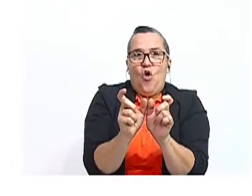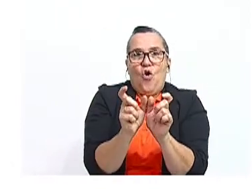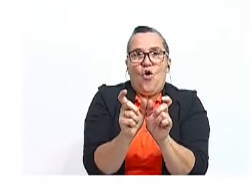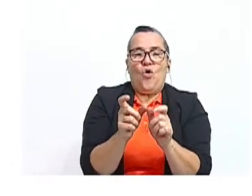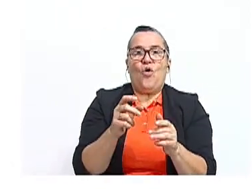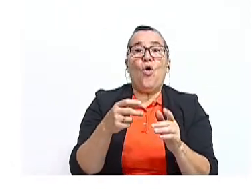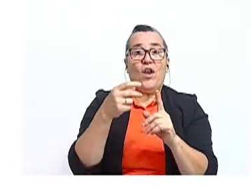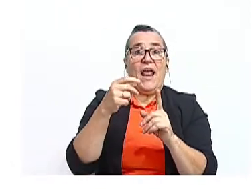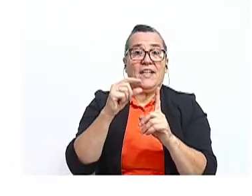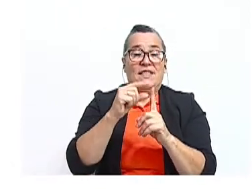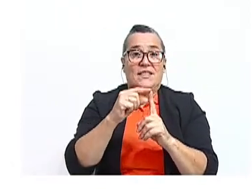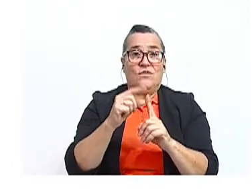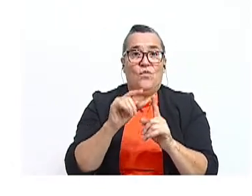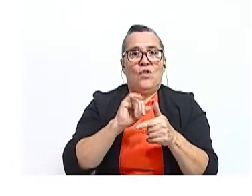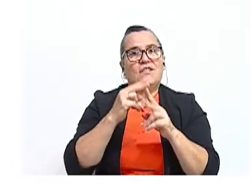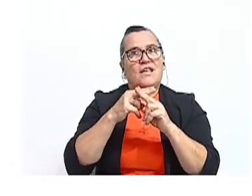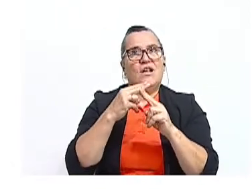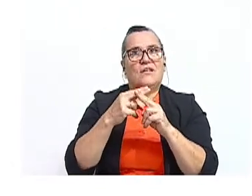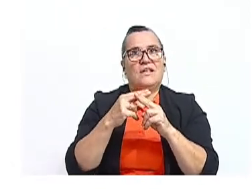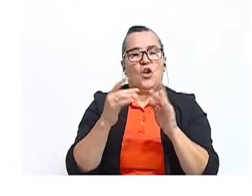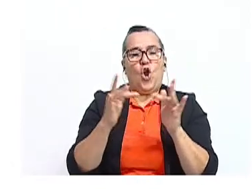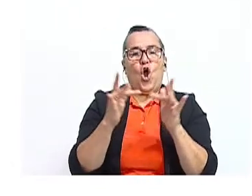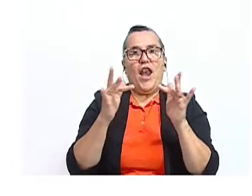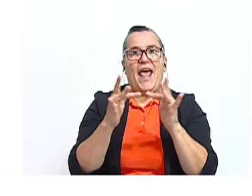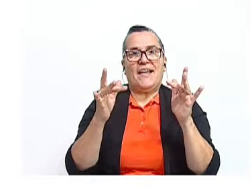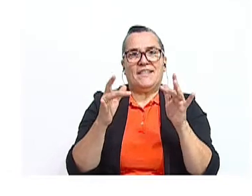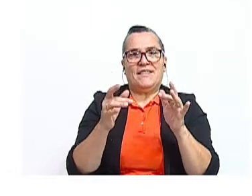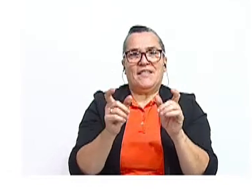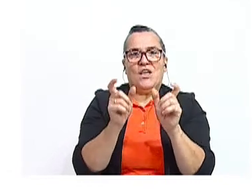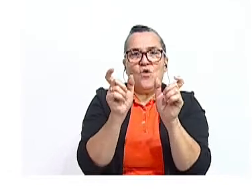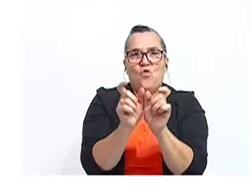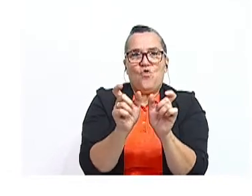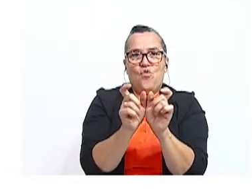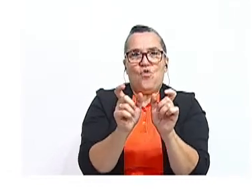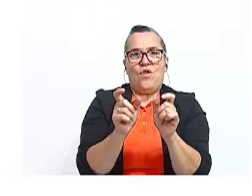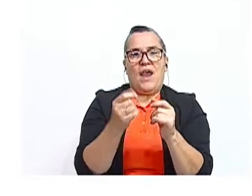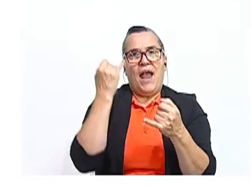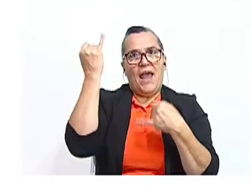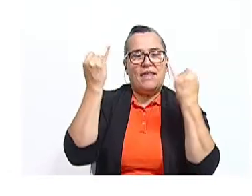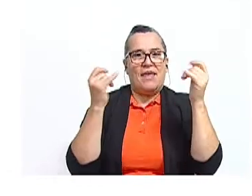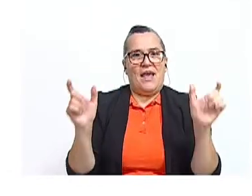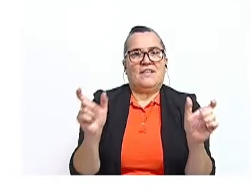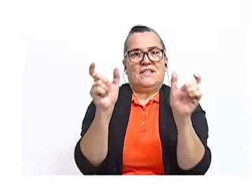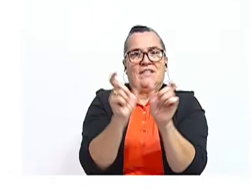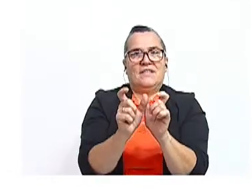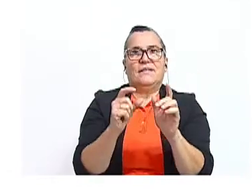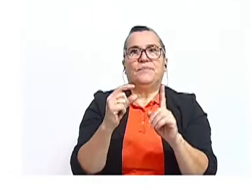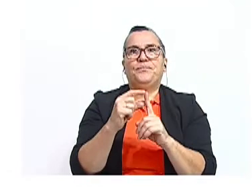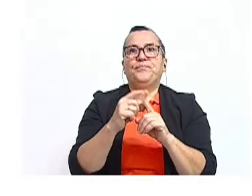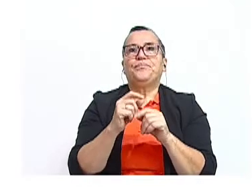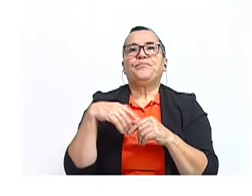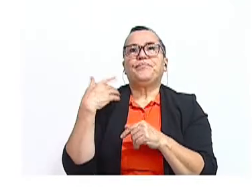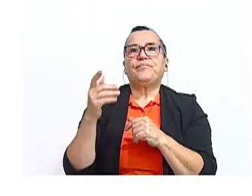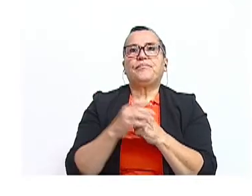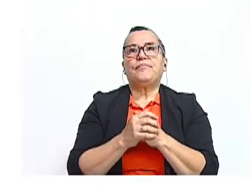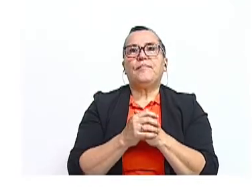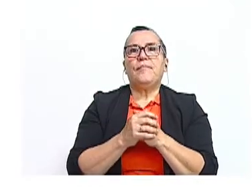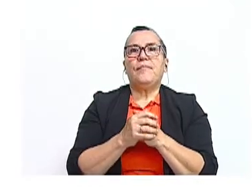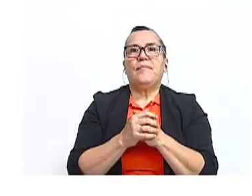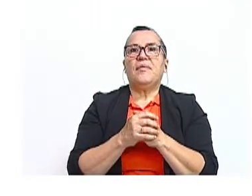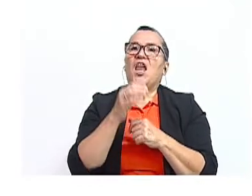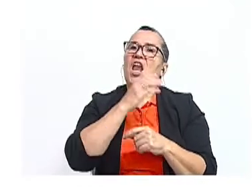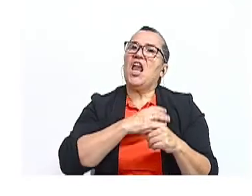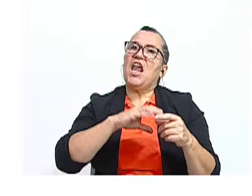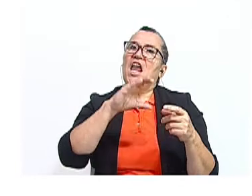words. That's why the name is connecting, because it connects ideas. Next one. Here